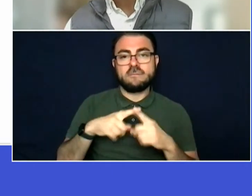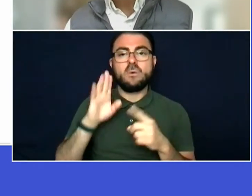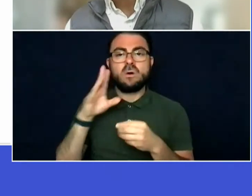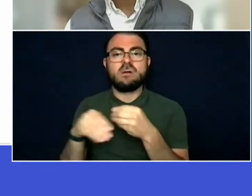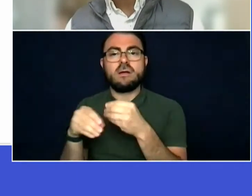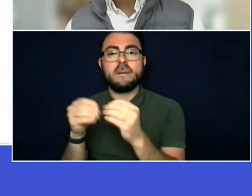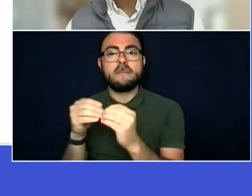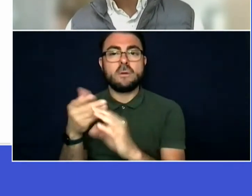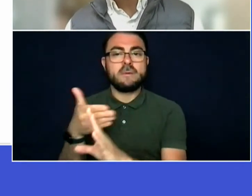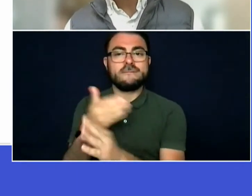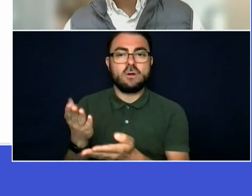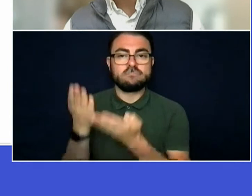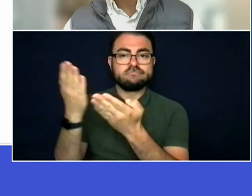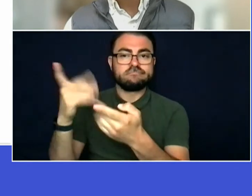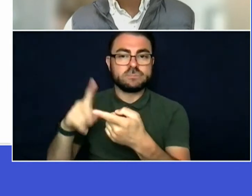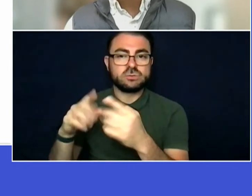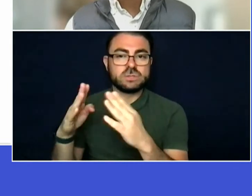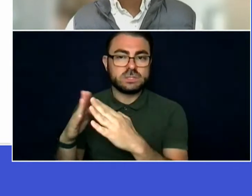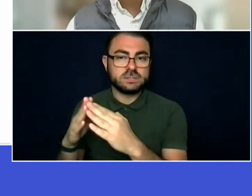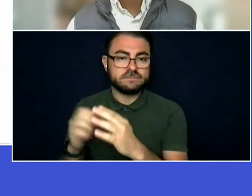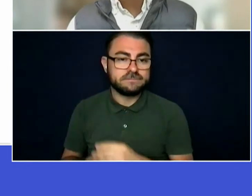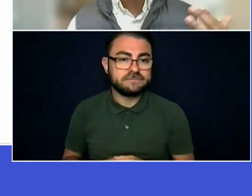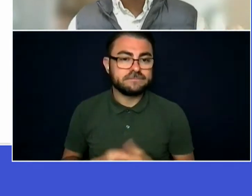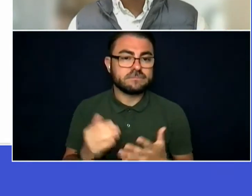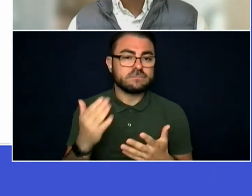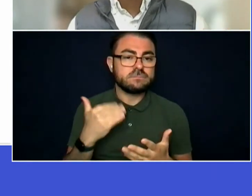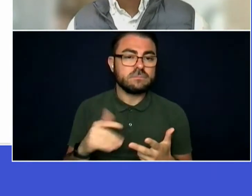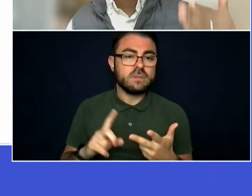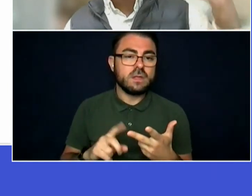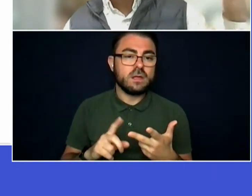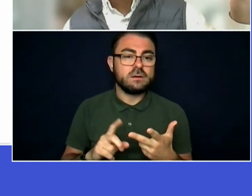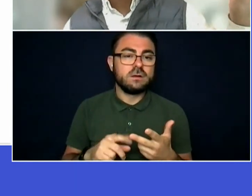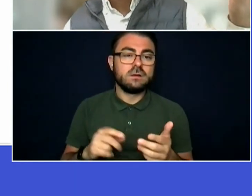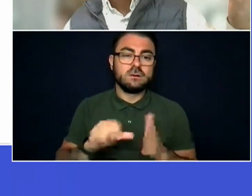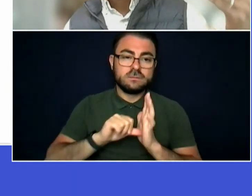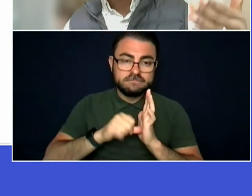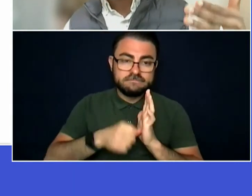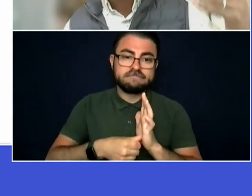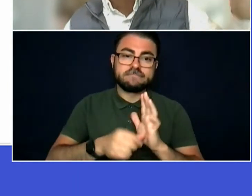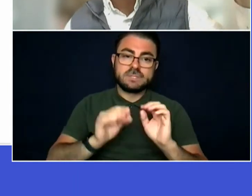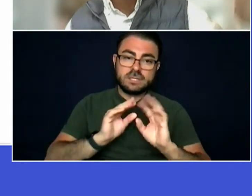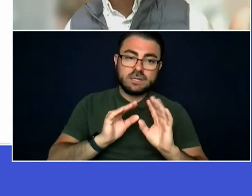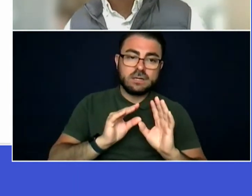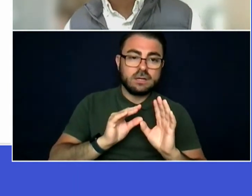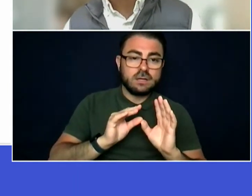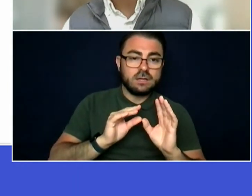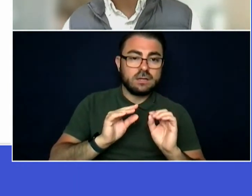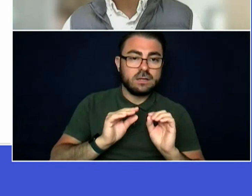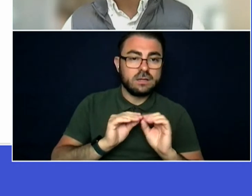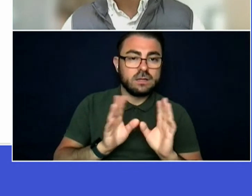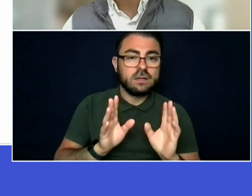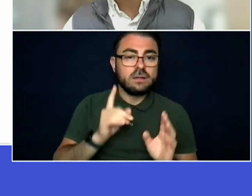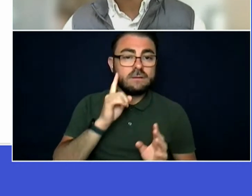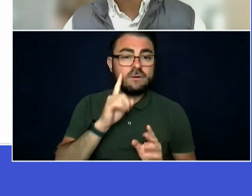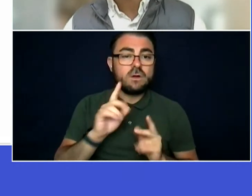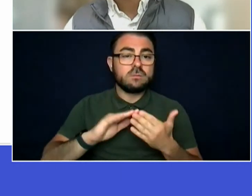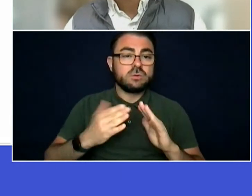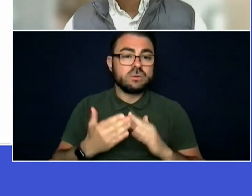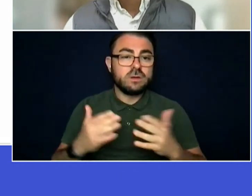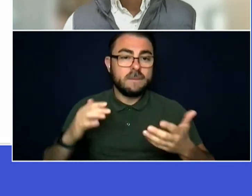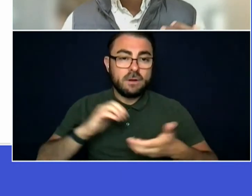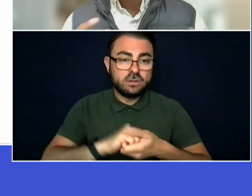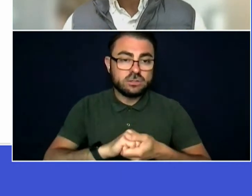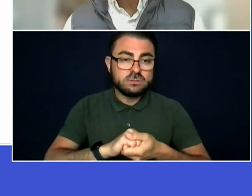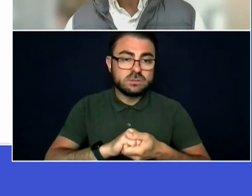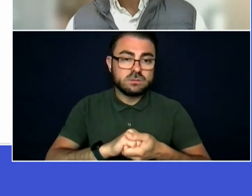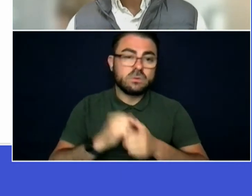document, we strengthen the focus on equity by emphasizing the importance of community partnerships up front and noting that that spans across all of our